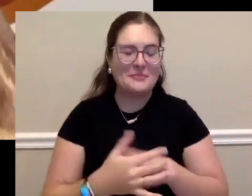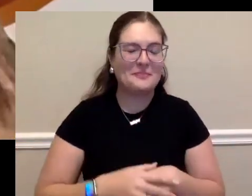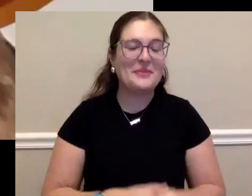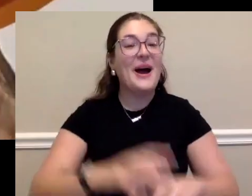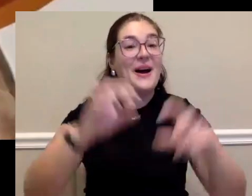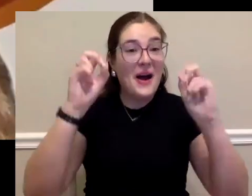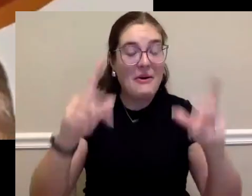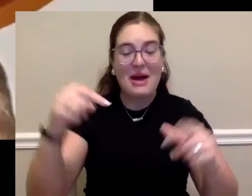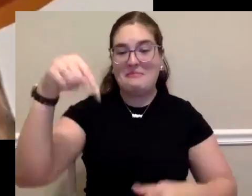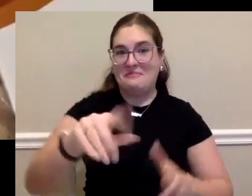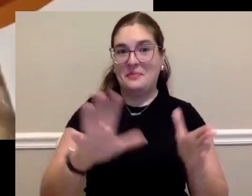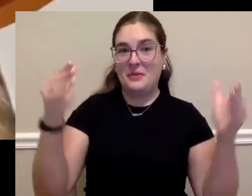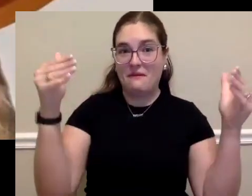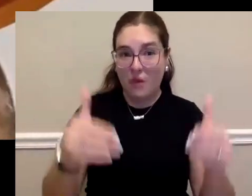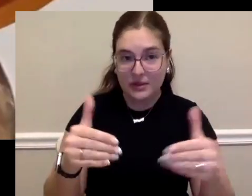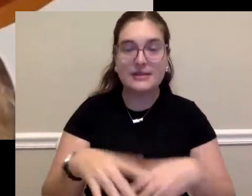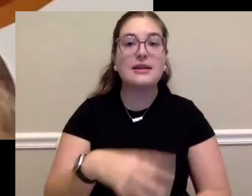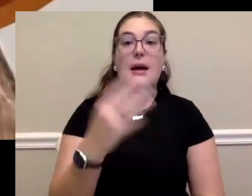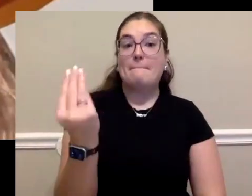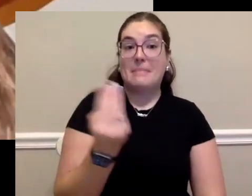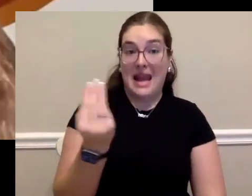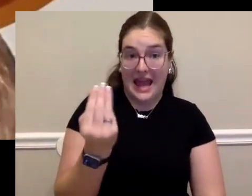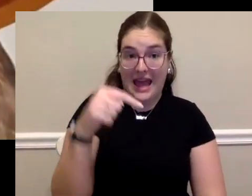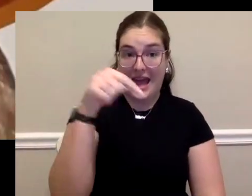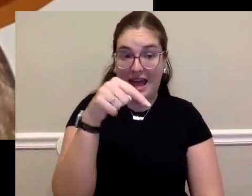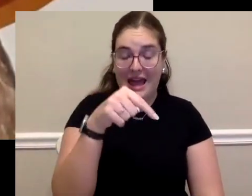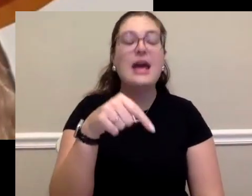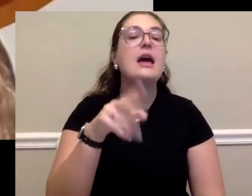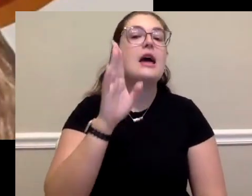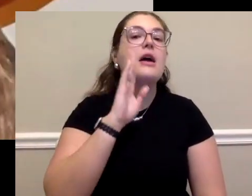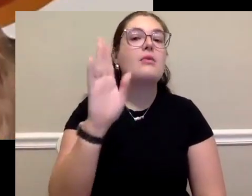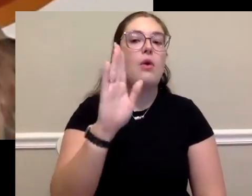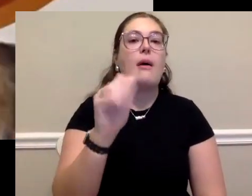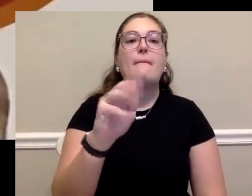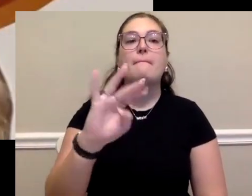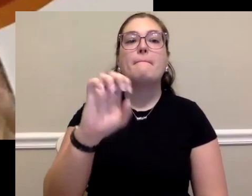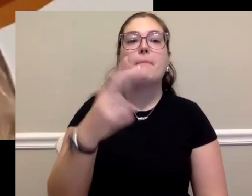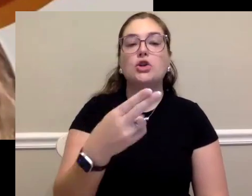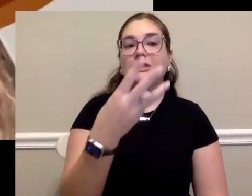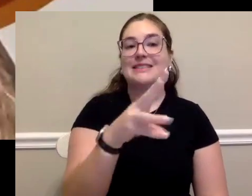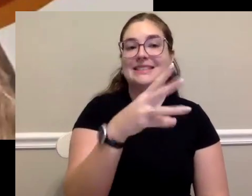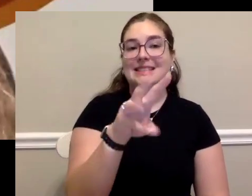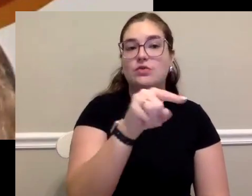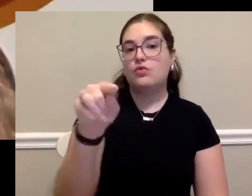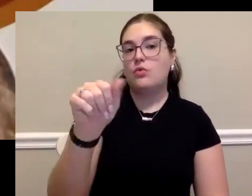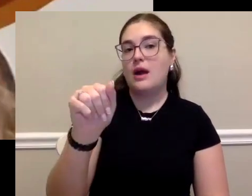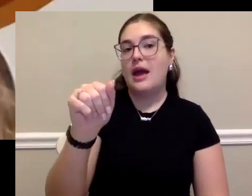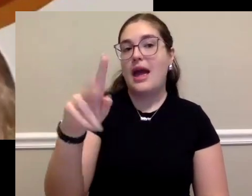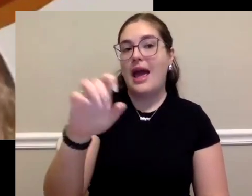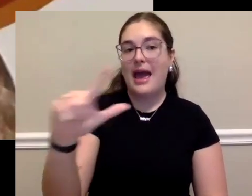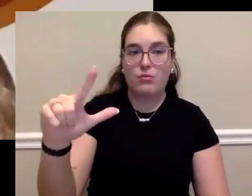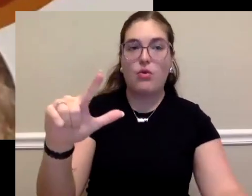going to start this coming Monday, March 16th through April the 3rd. And if you're interested